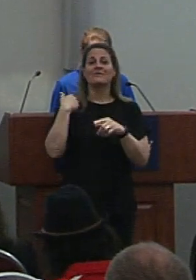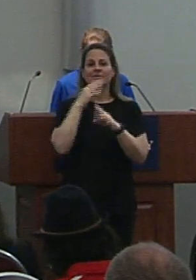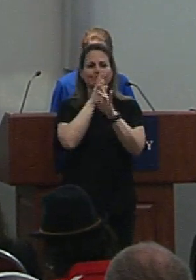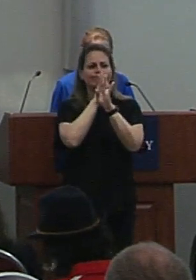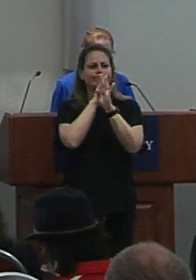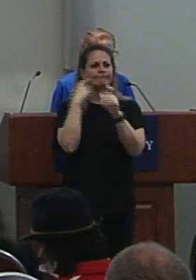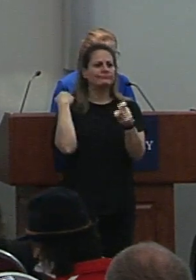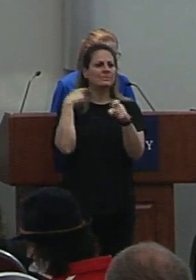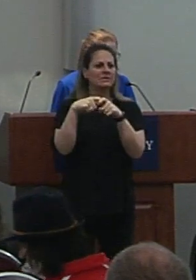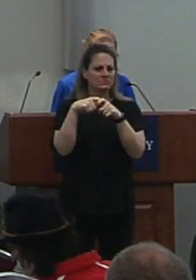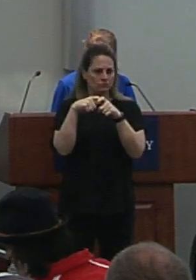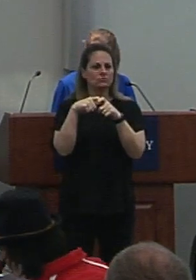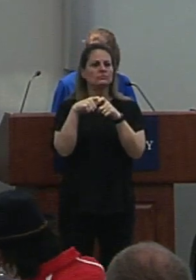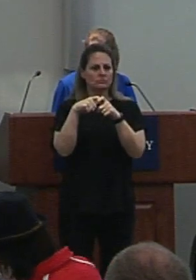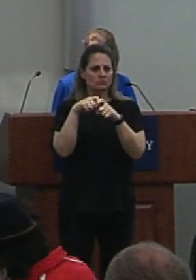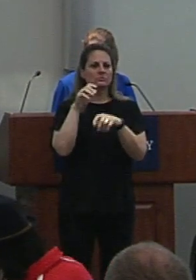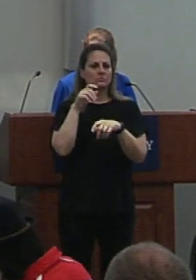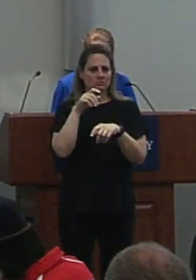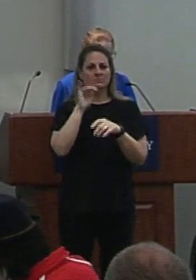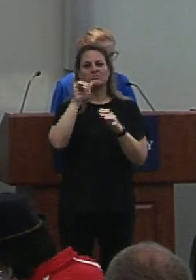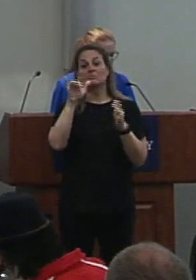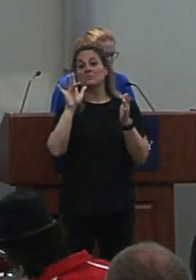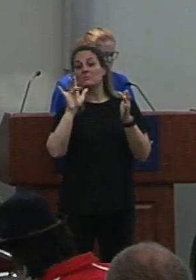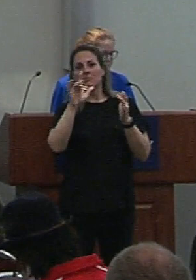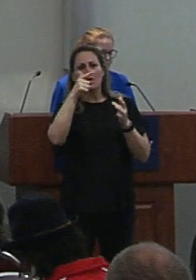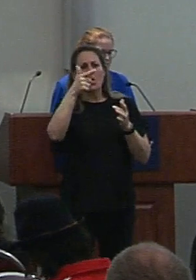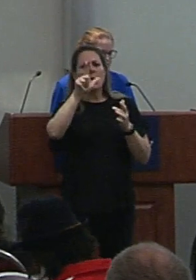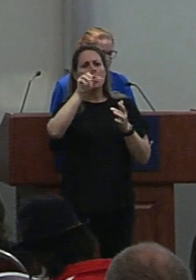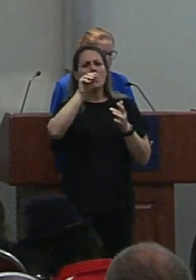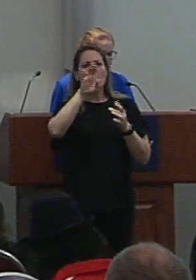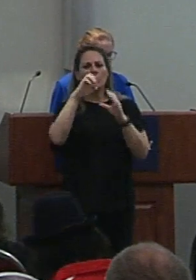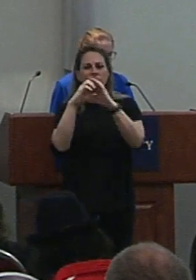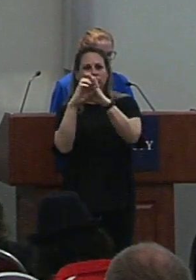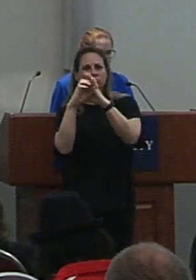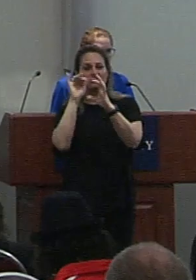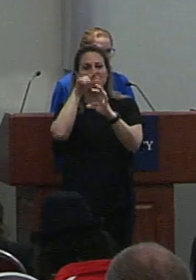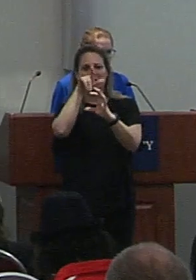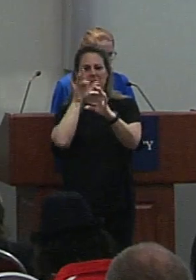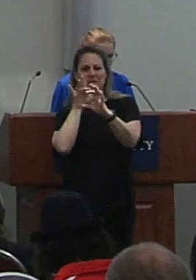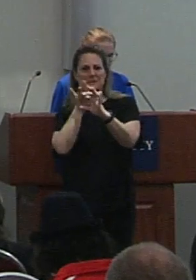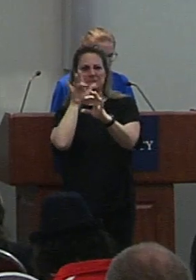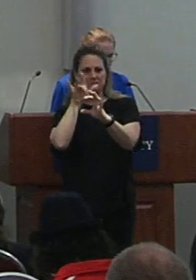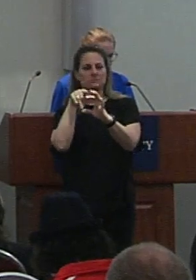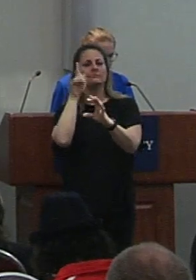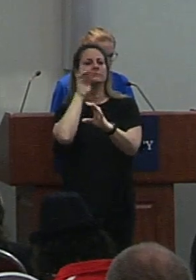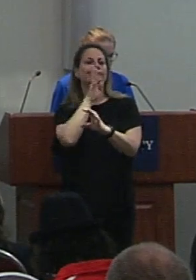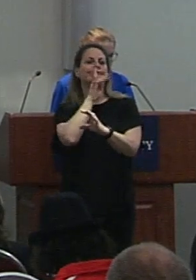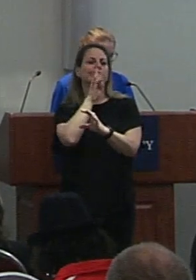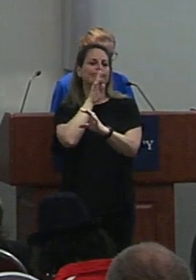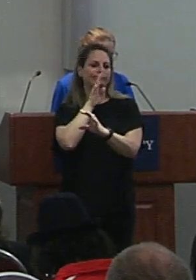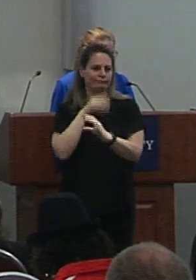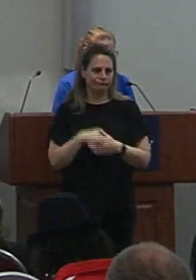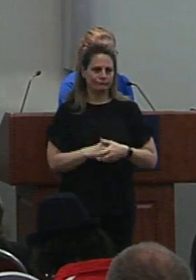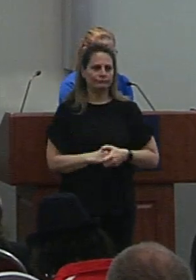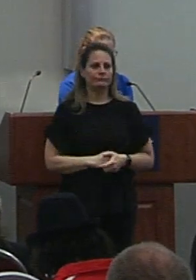and I'm going to invite the Spanish interpreter to give those instructions now.